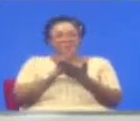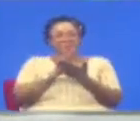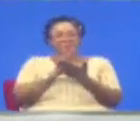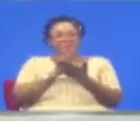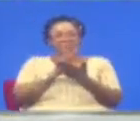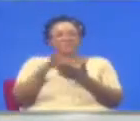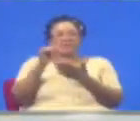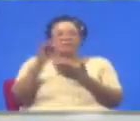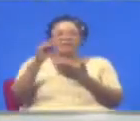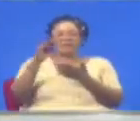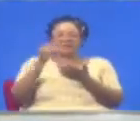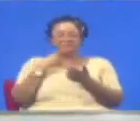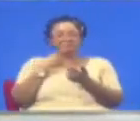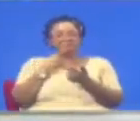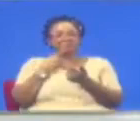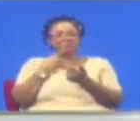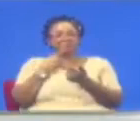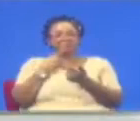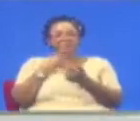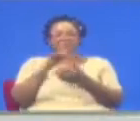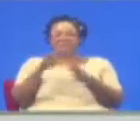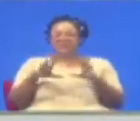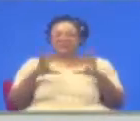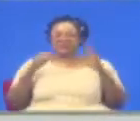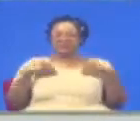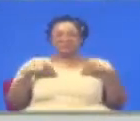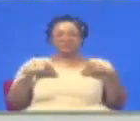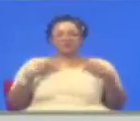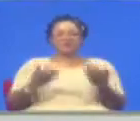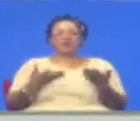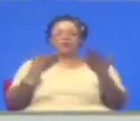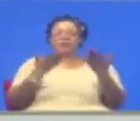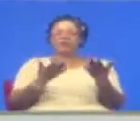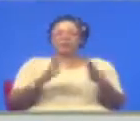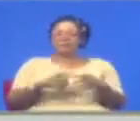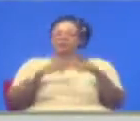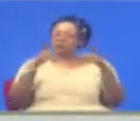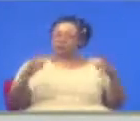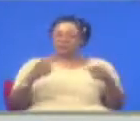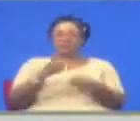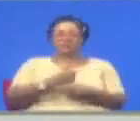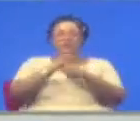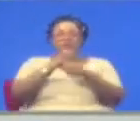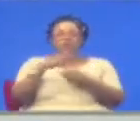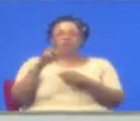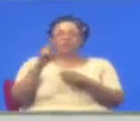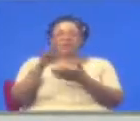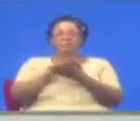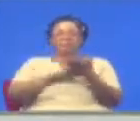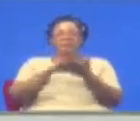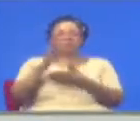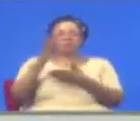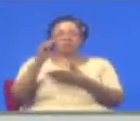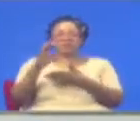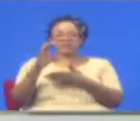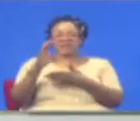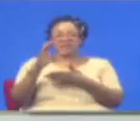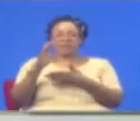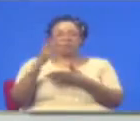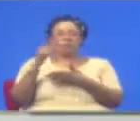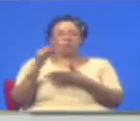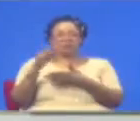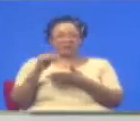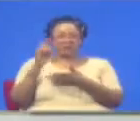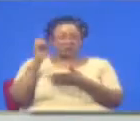Carbacid further argues that the irrevocable acceptance of the offer by the majority shareholder, UK-based BOC Holdings, should be viewed as a